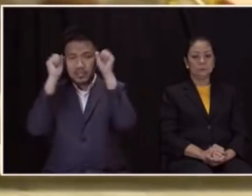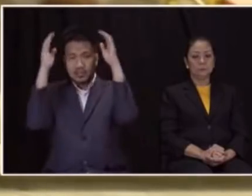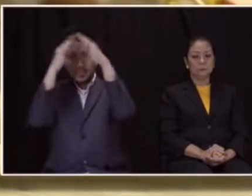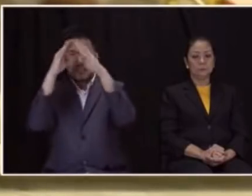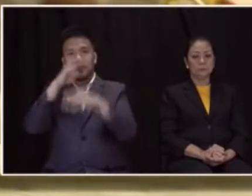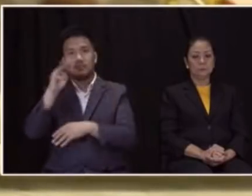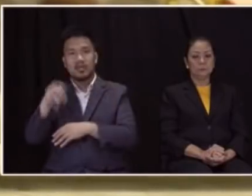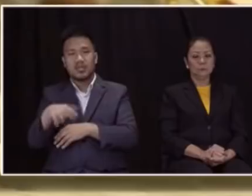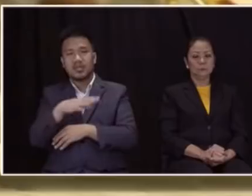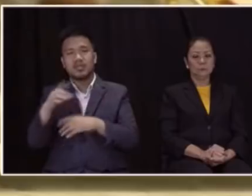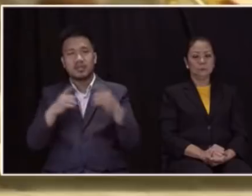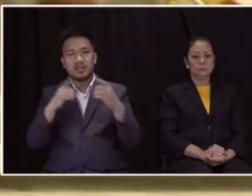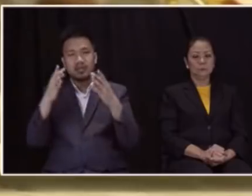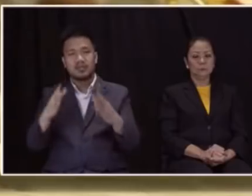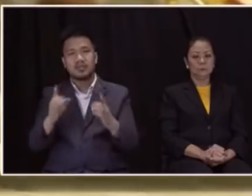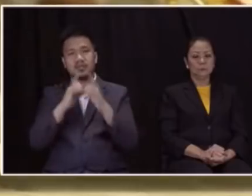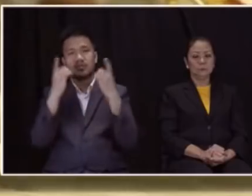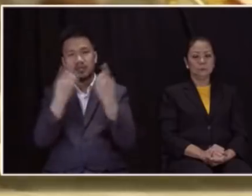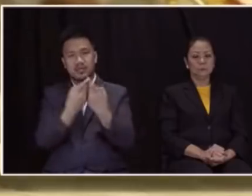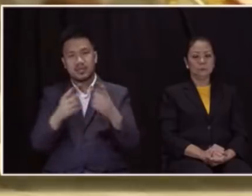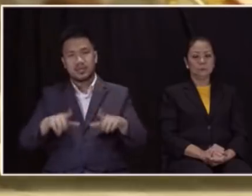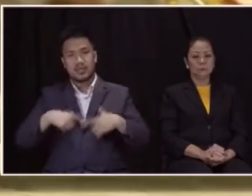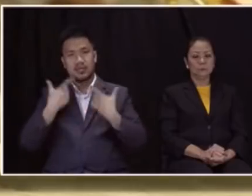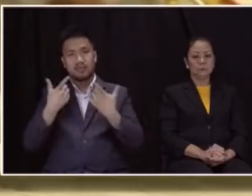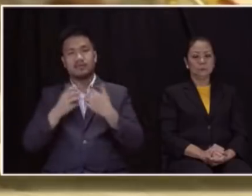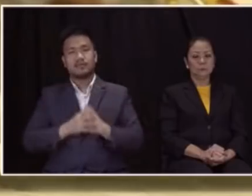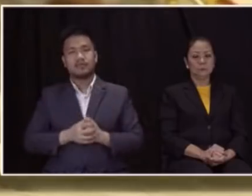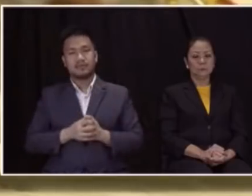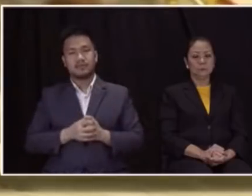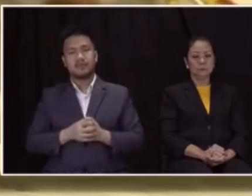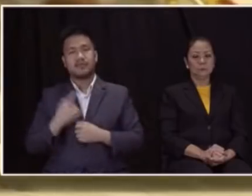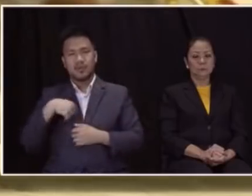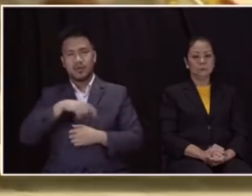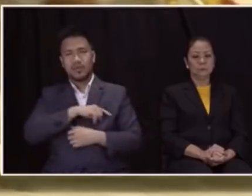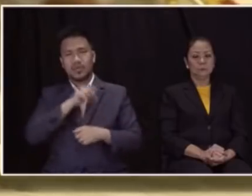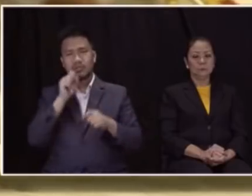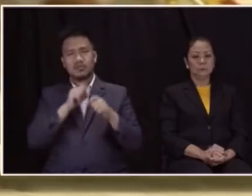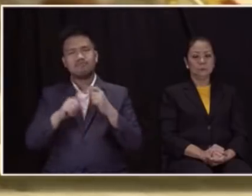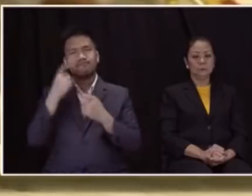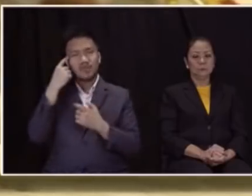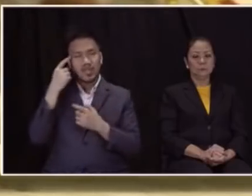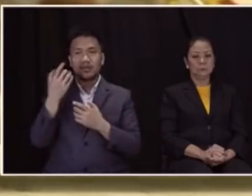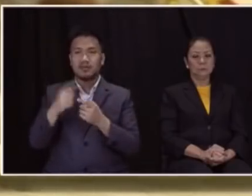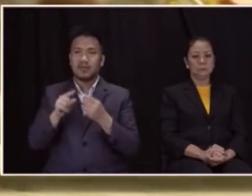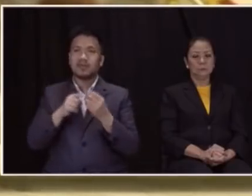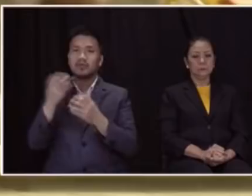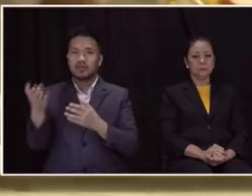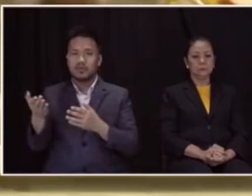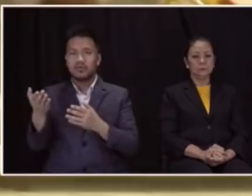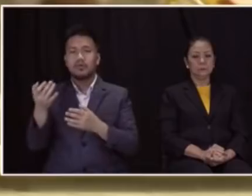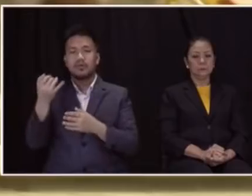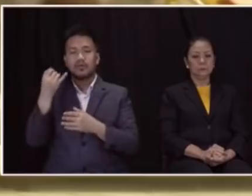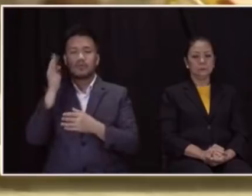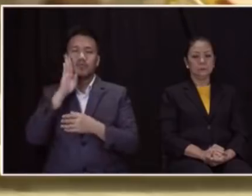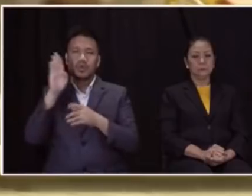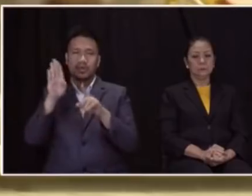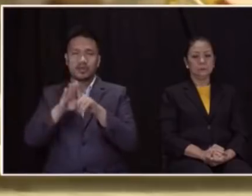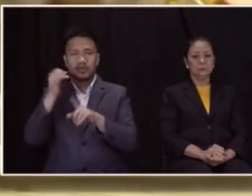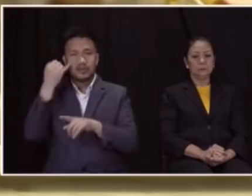and Director of Diocesan Life. We therefore think of you, our Venerable